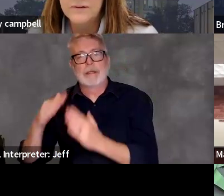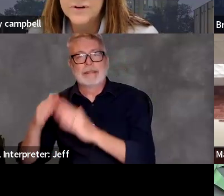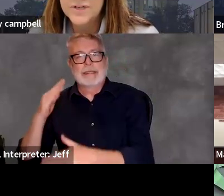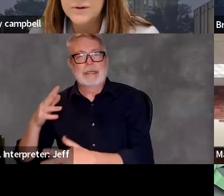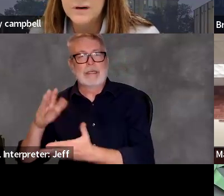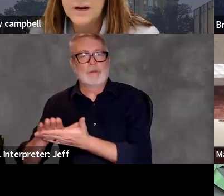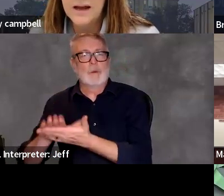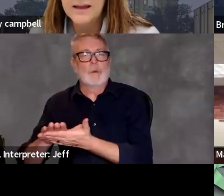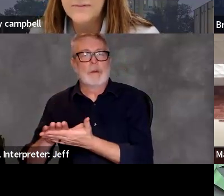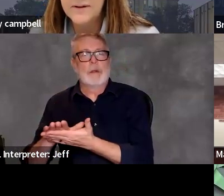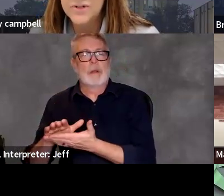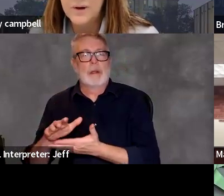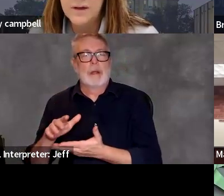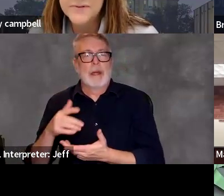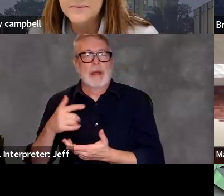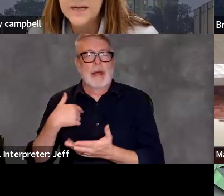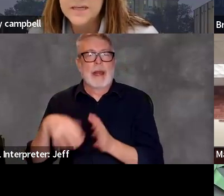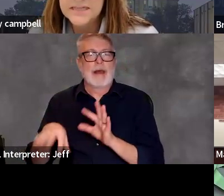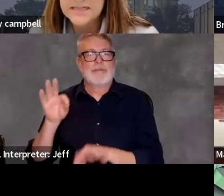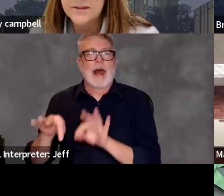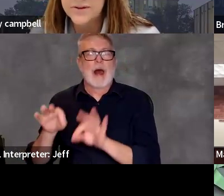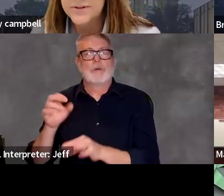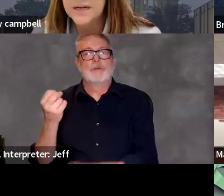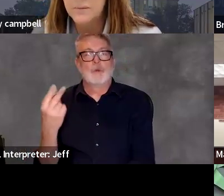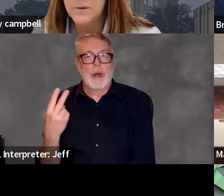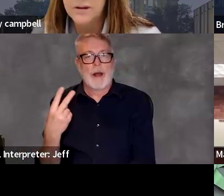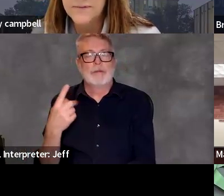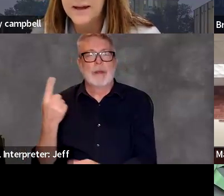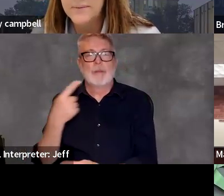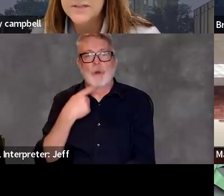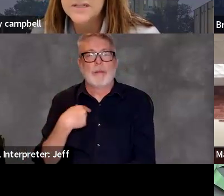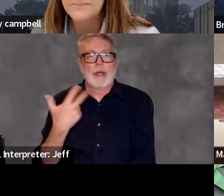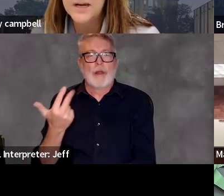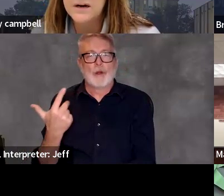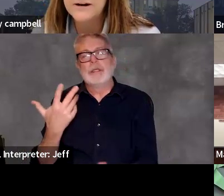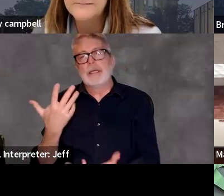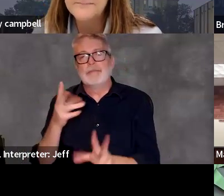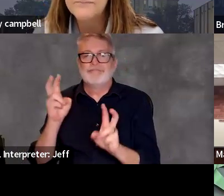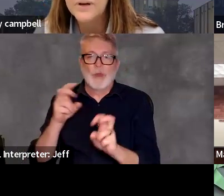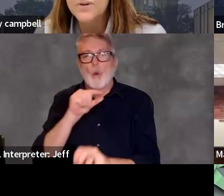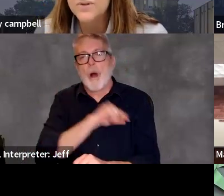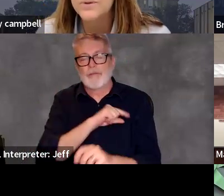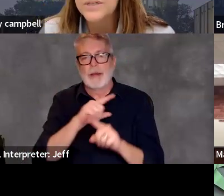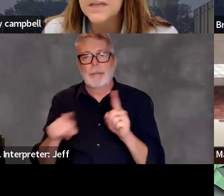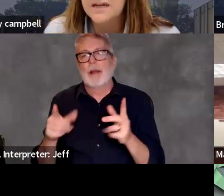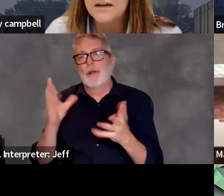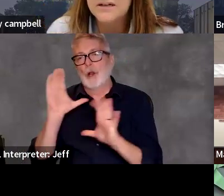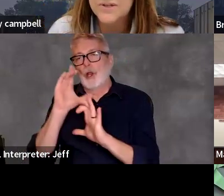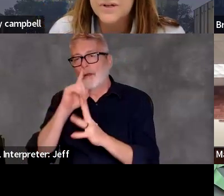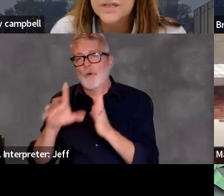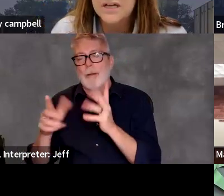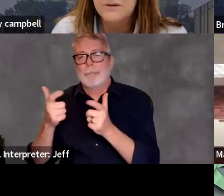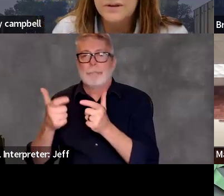And I found 12. Somebody else had said 13 would qualify, but it's the bigger schools,